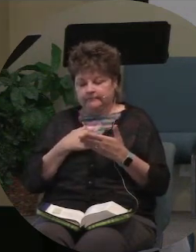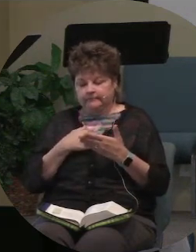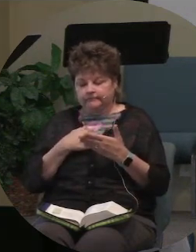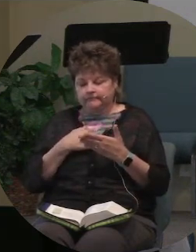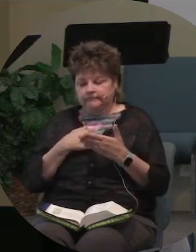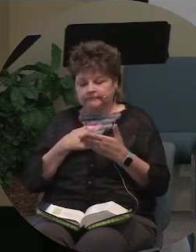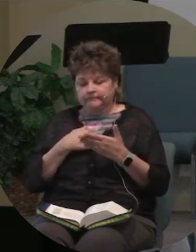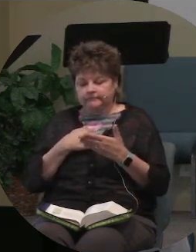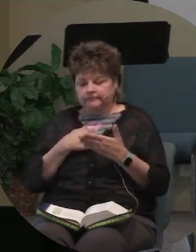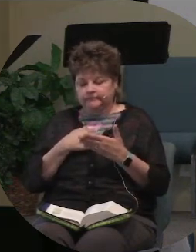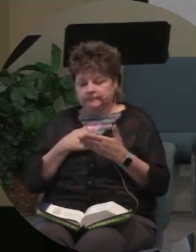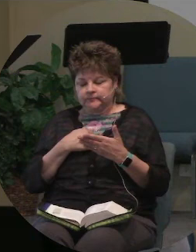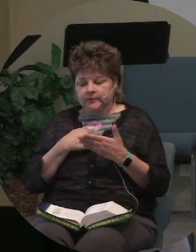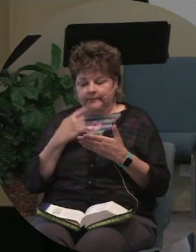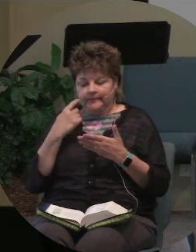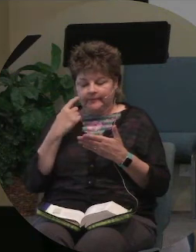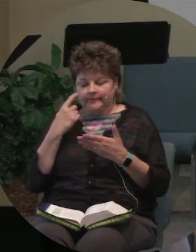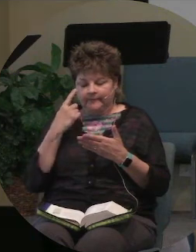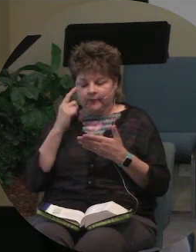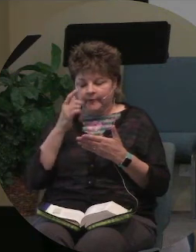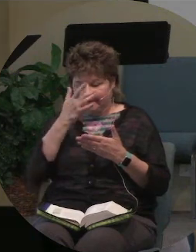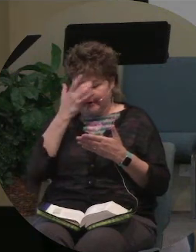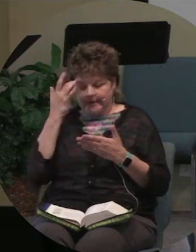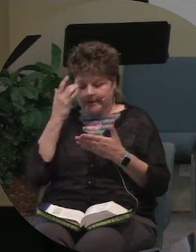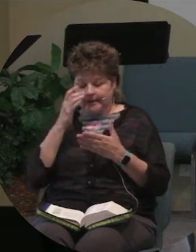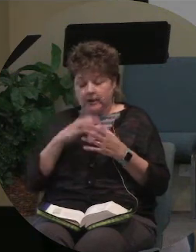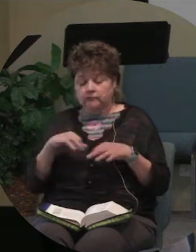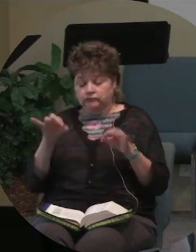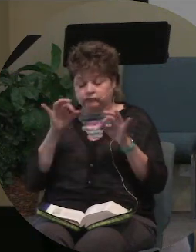for forgetting how important that is.